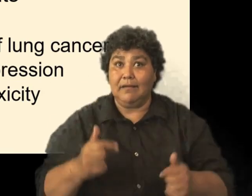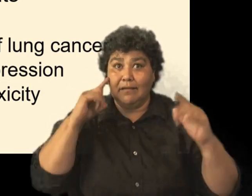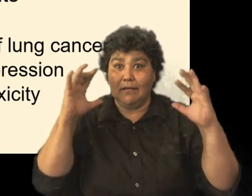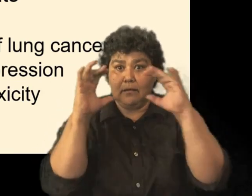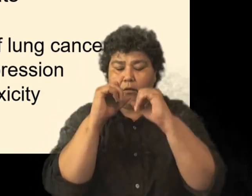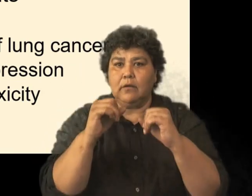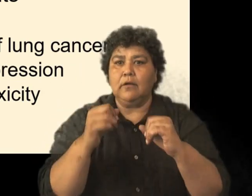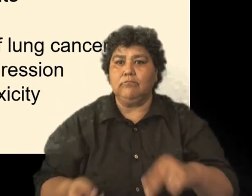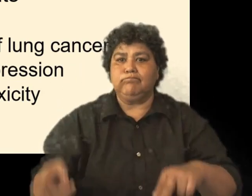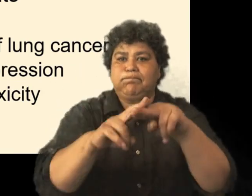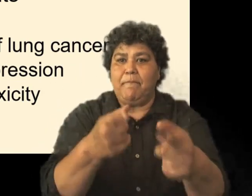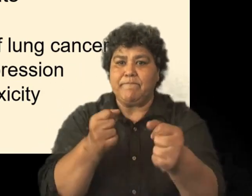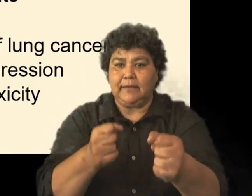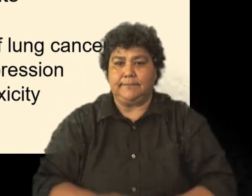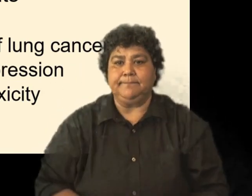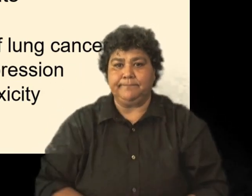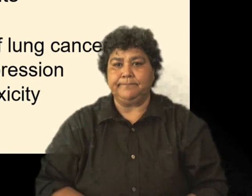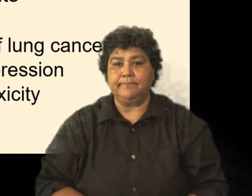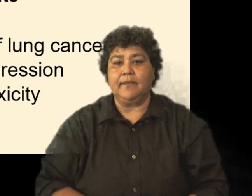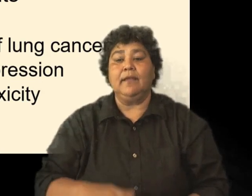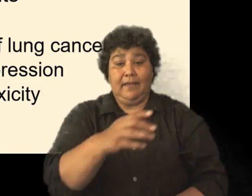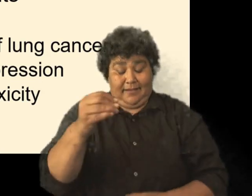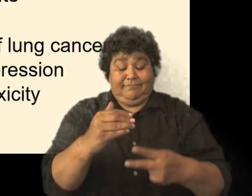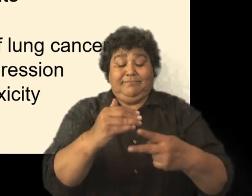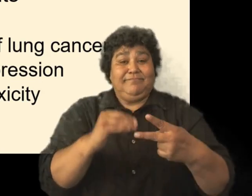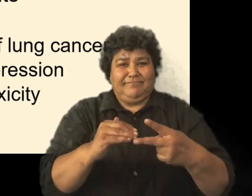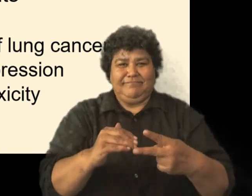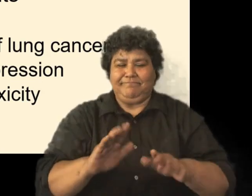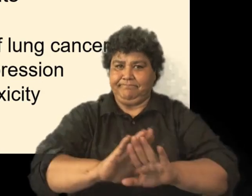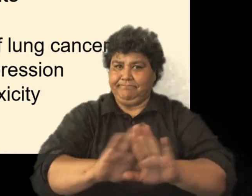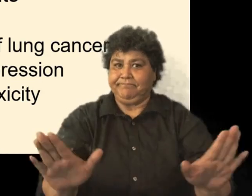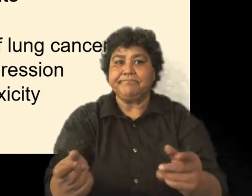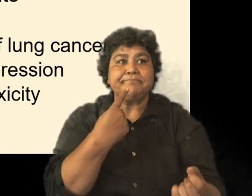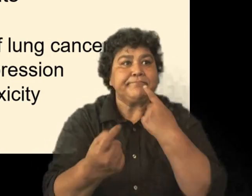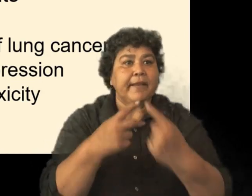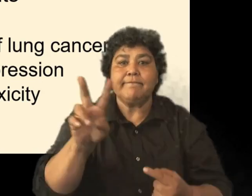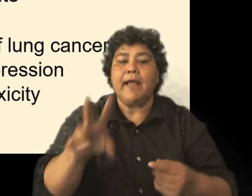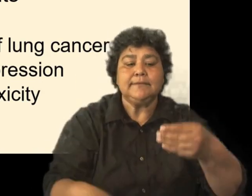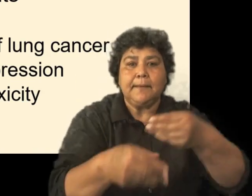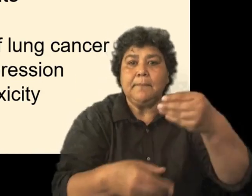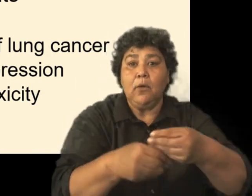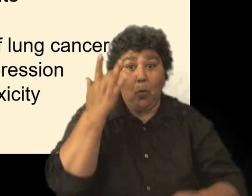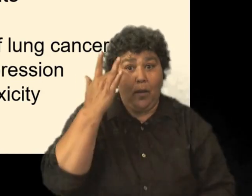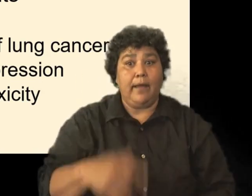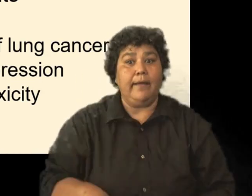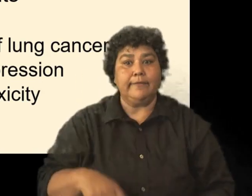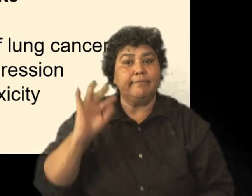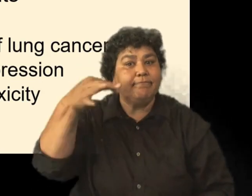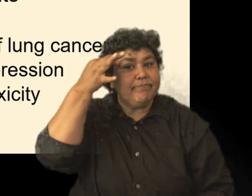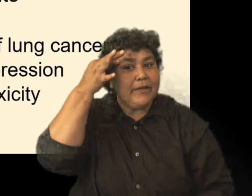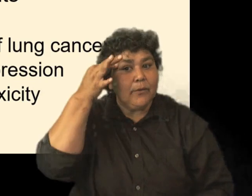that, unlike prescription drugs, they are unregulated, so that manufacturers don't have to document what is in